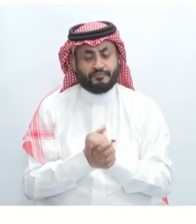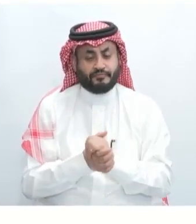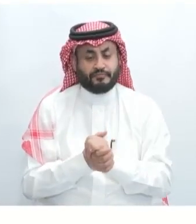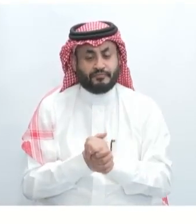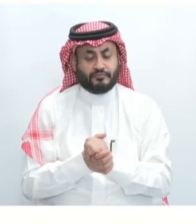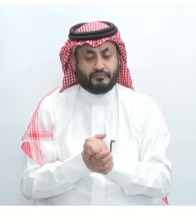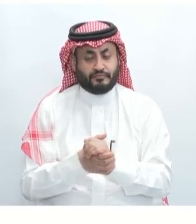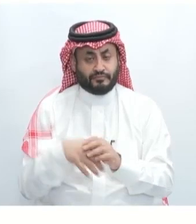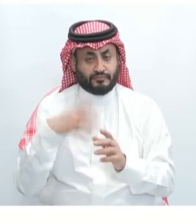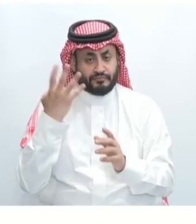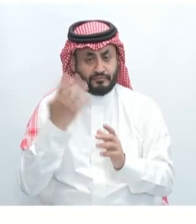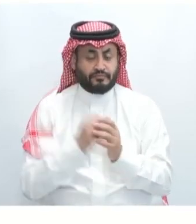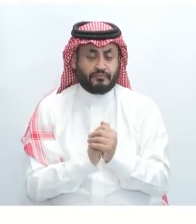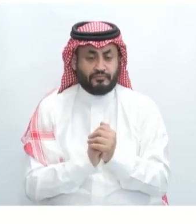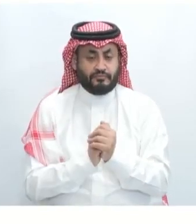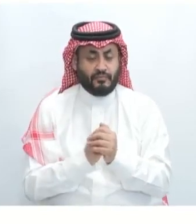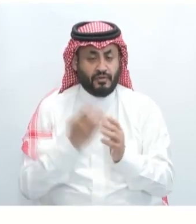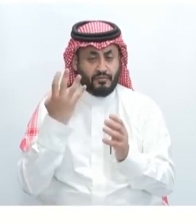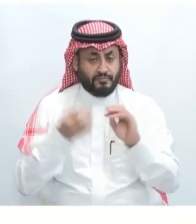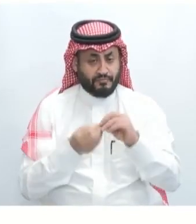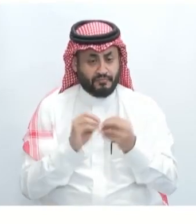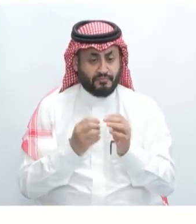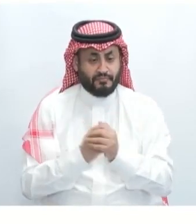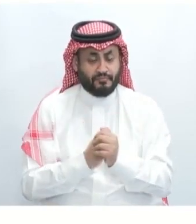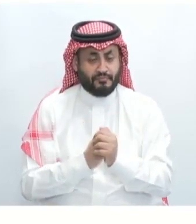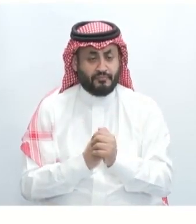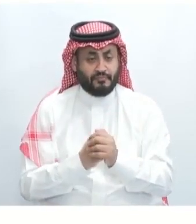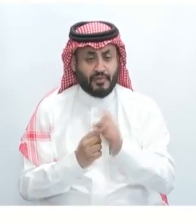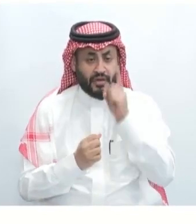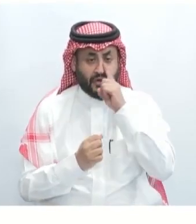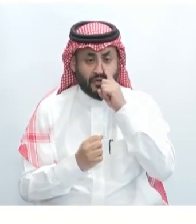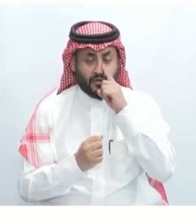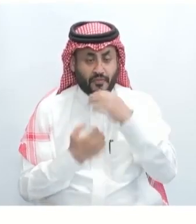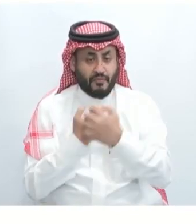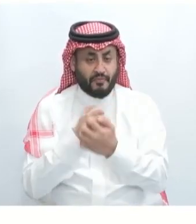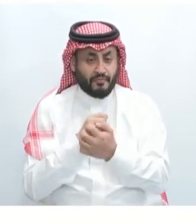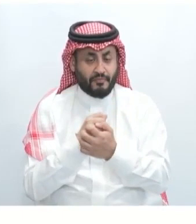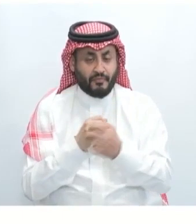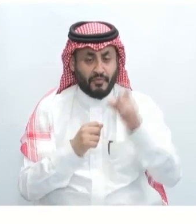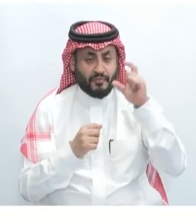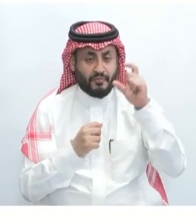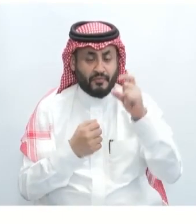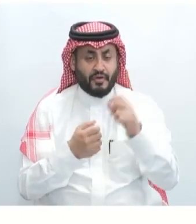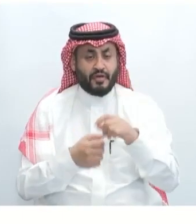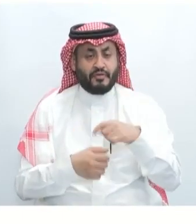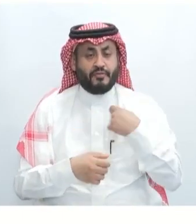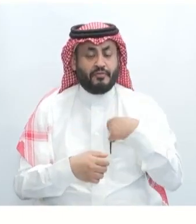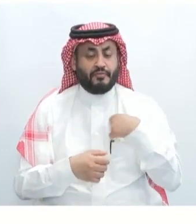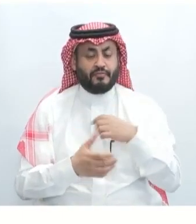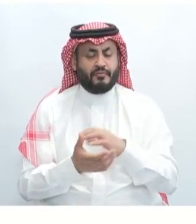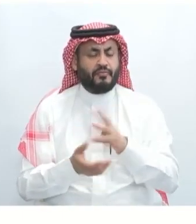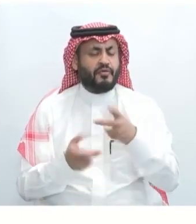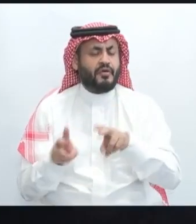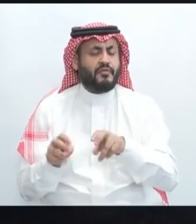they are yellow and orange and blue and white. What do you think? What is this